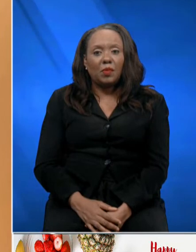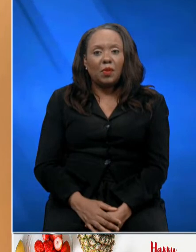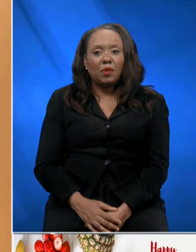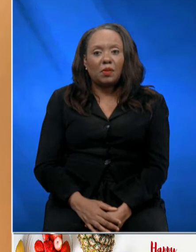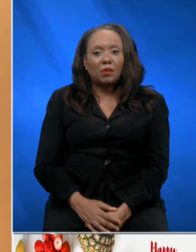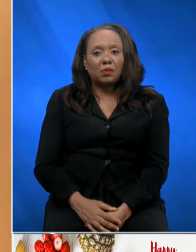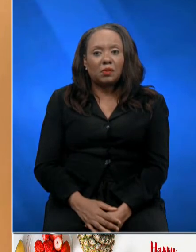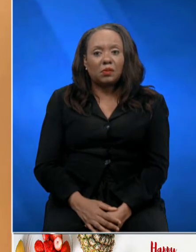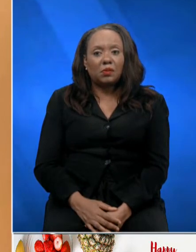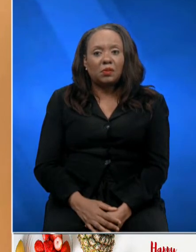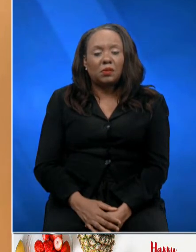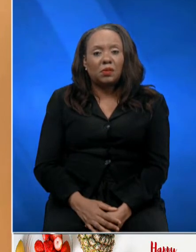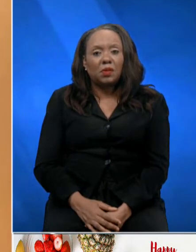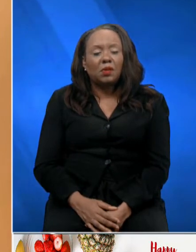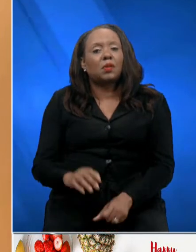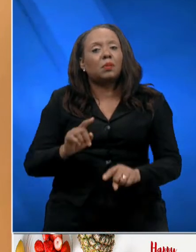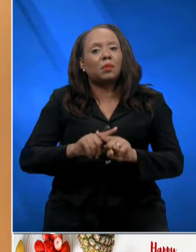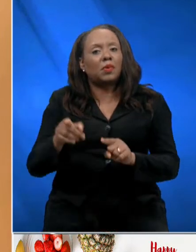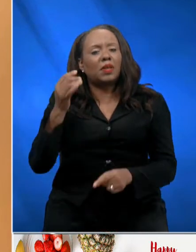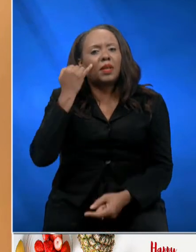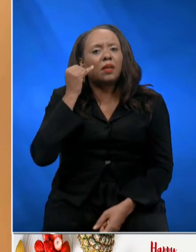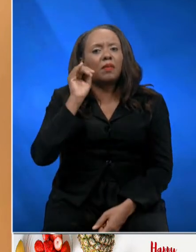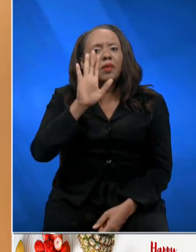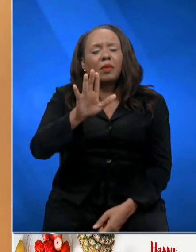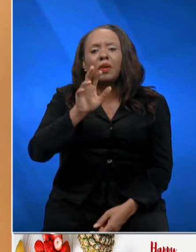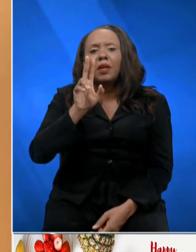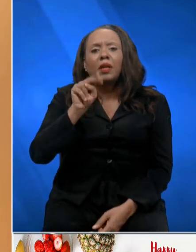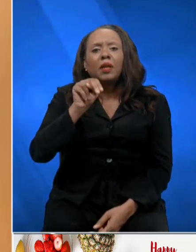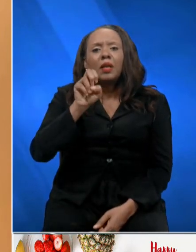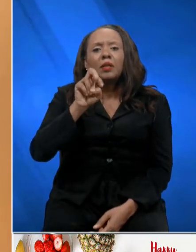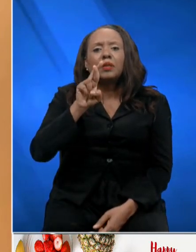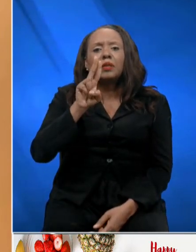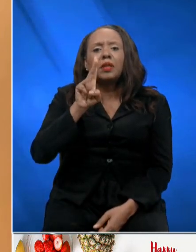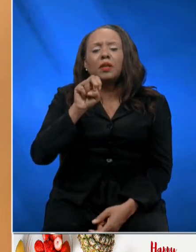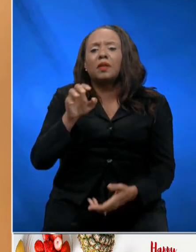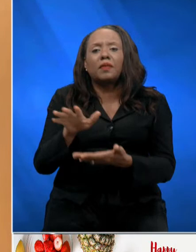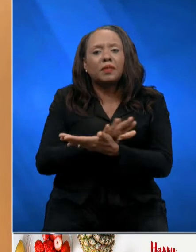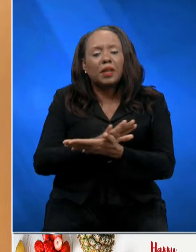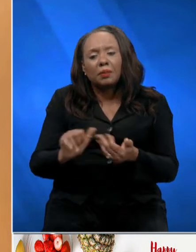pressure, then you can't reverse those changes.